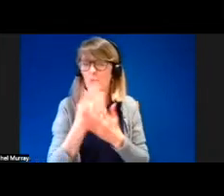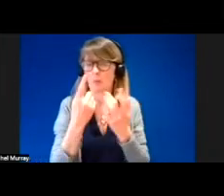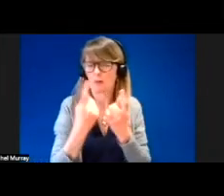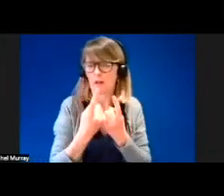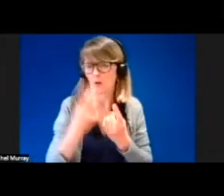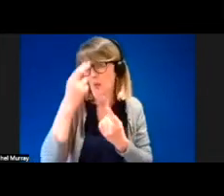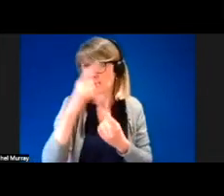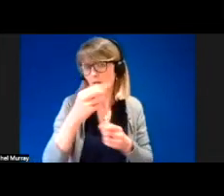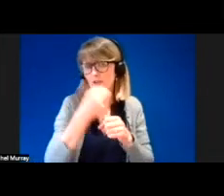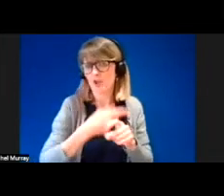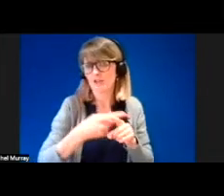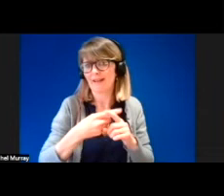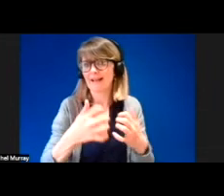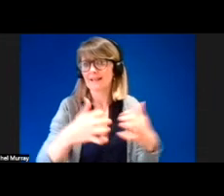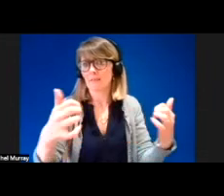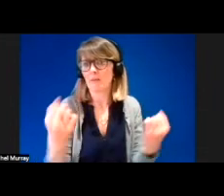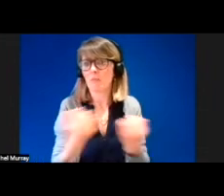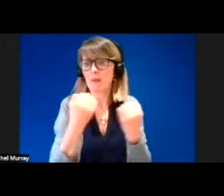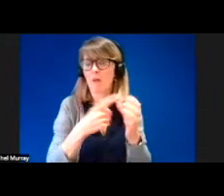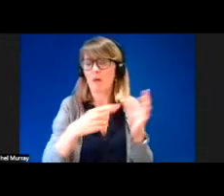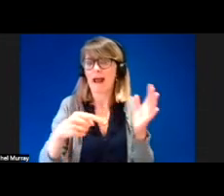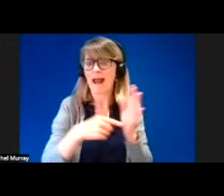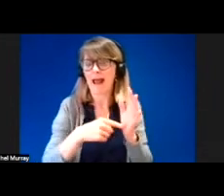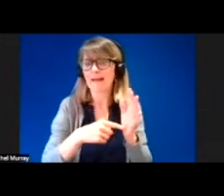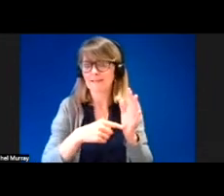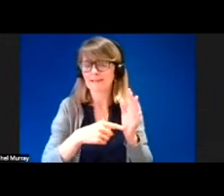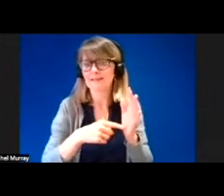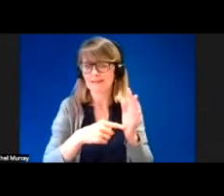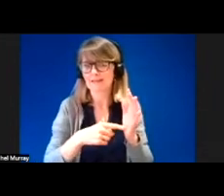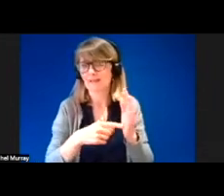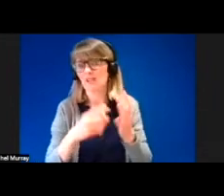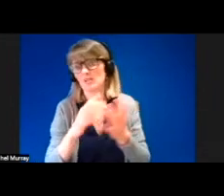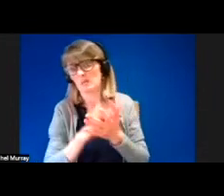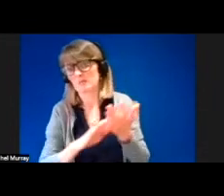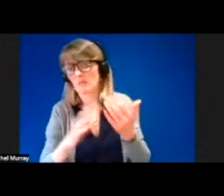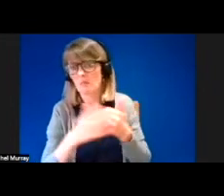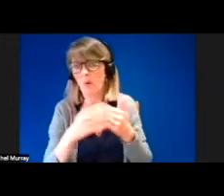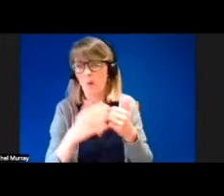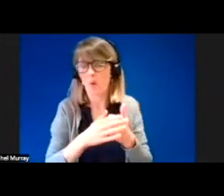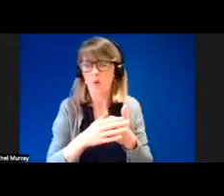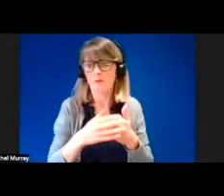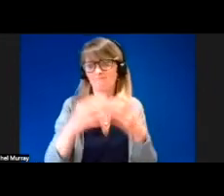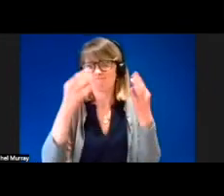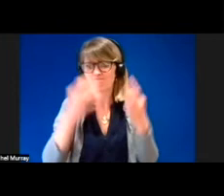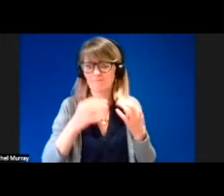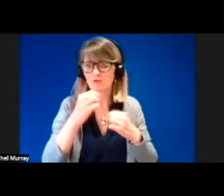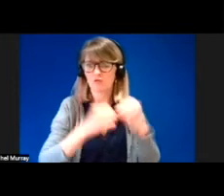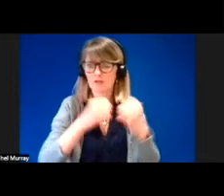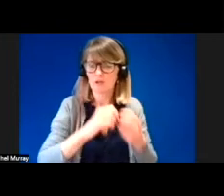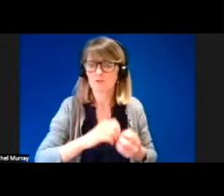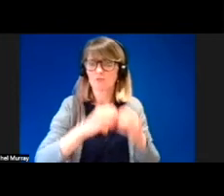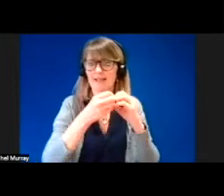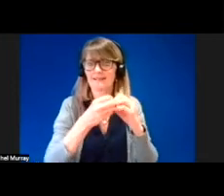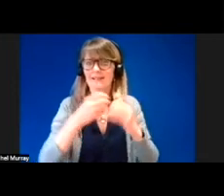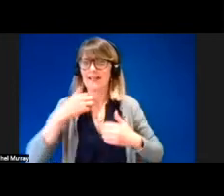Act, which began to create more egalitarian structures. It's interesting that the